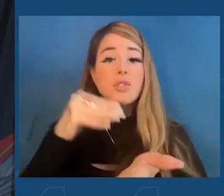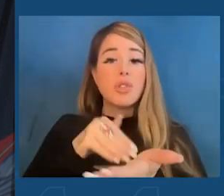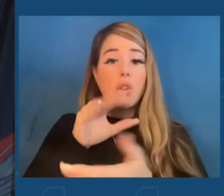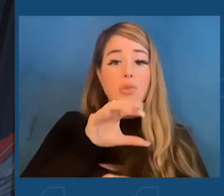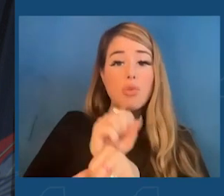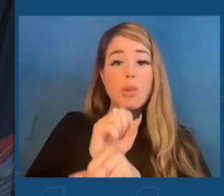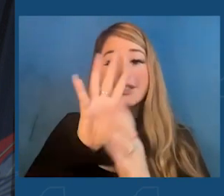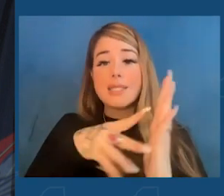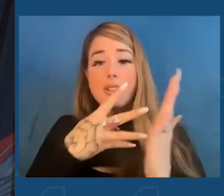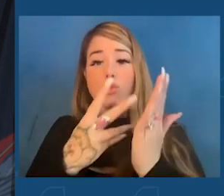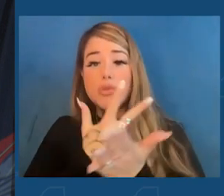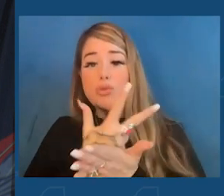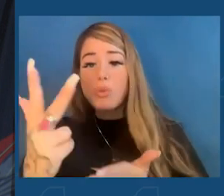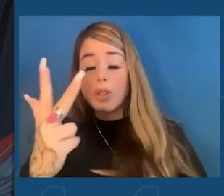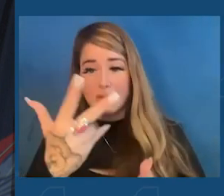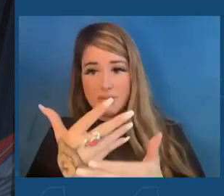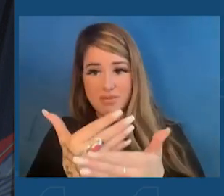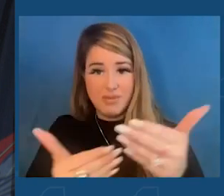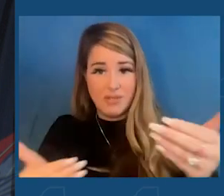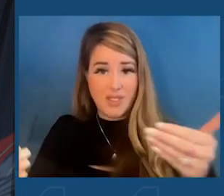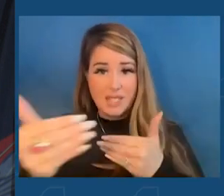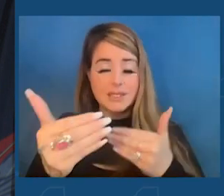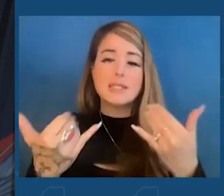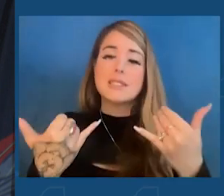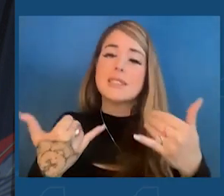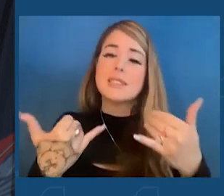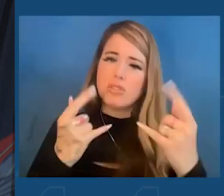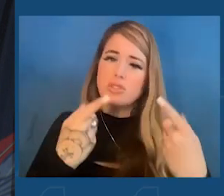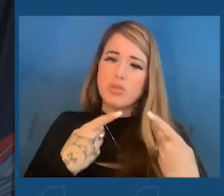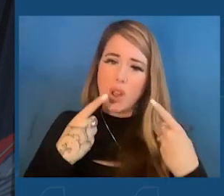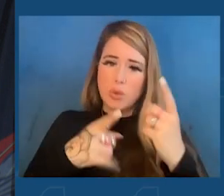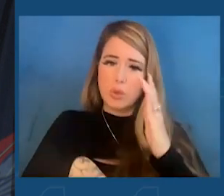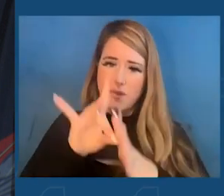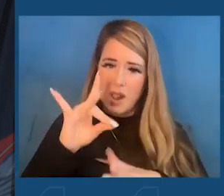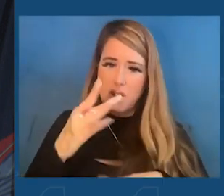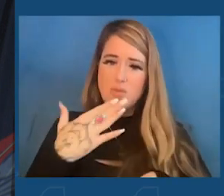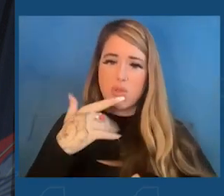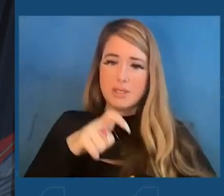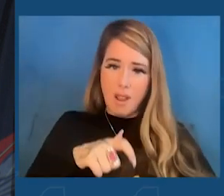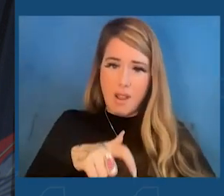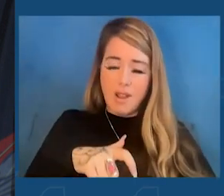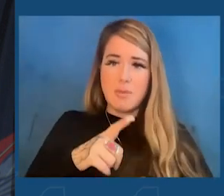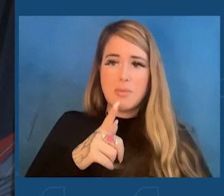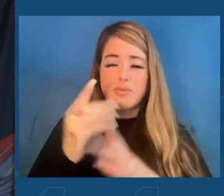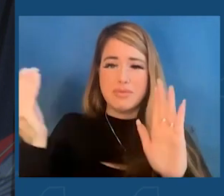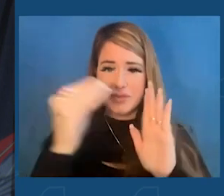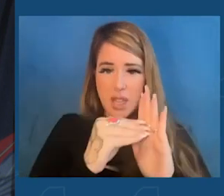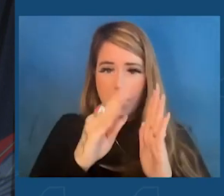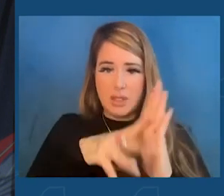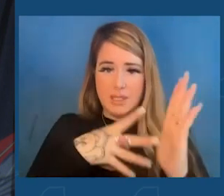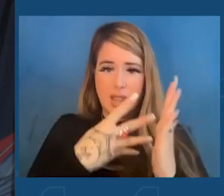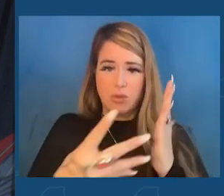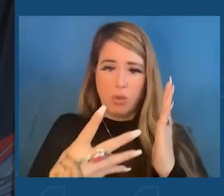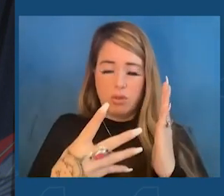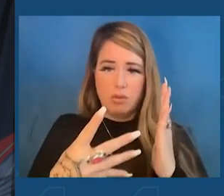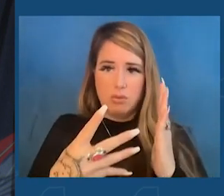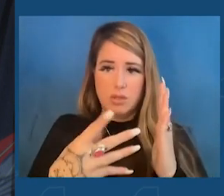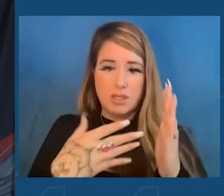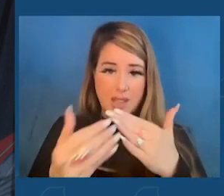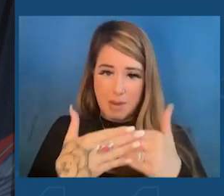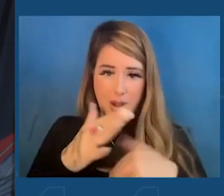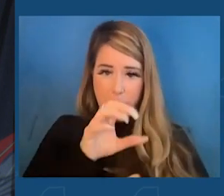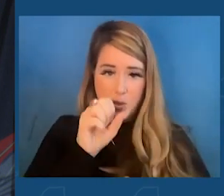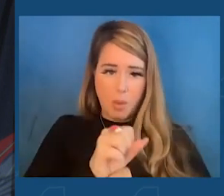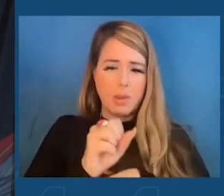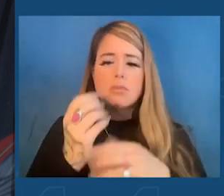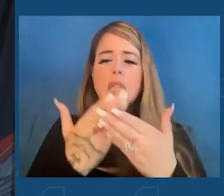scheduled 3 weeks in advance, it can also be difficult to find a time to fit into their schedules regardless of that appointment. Things come